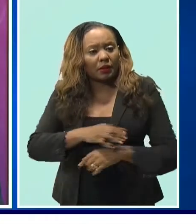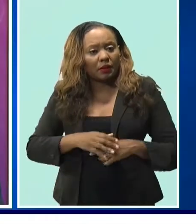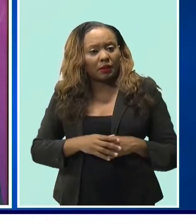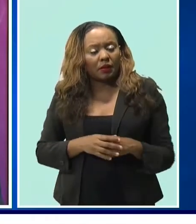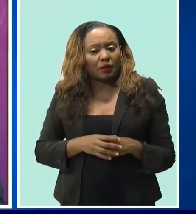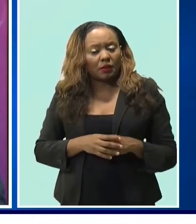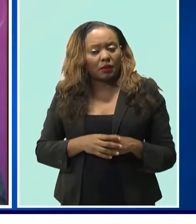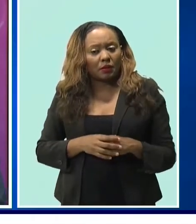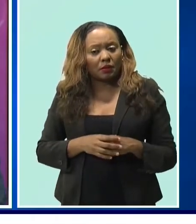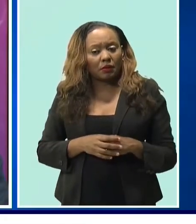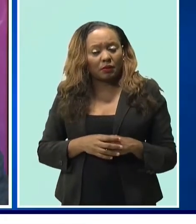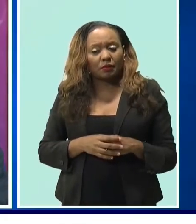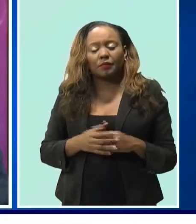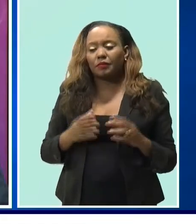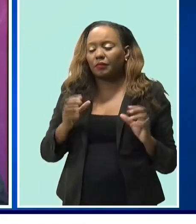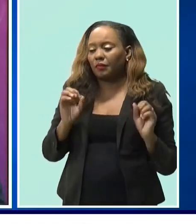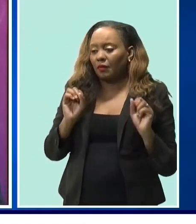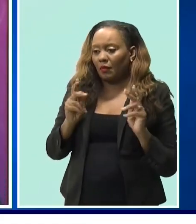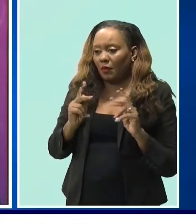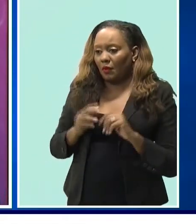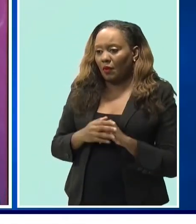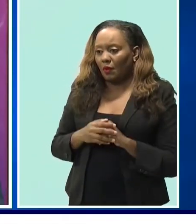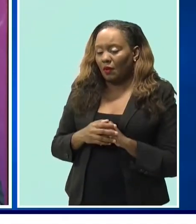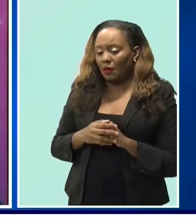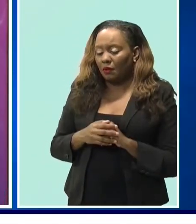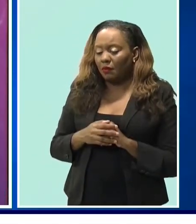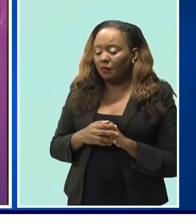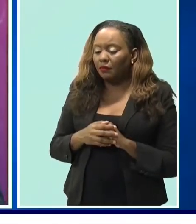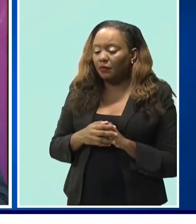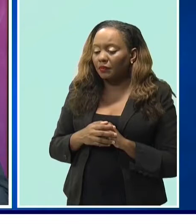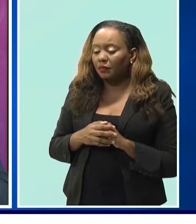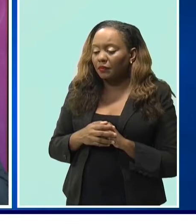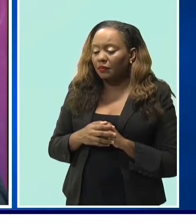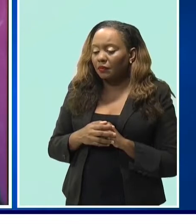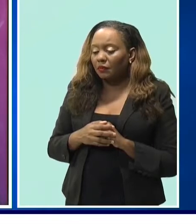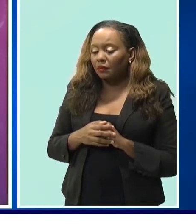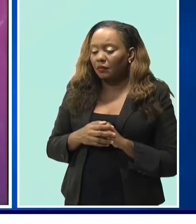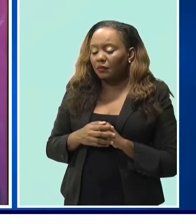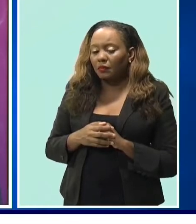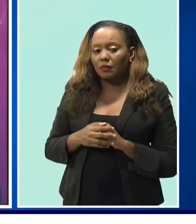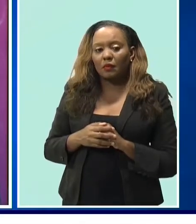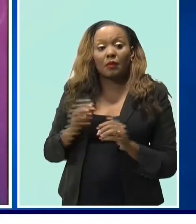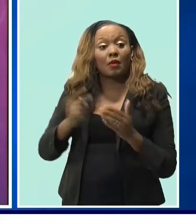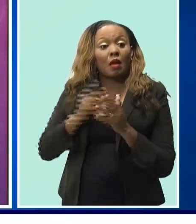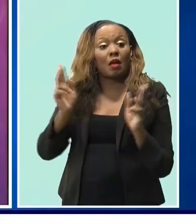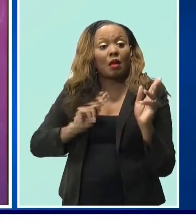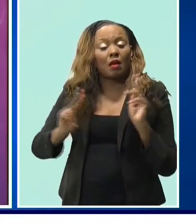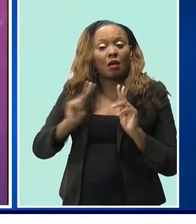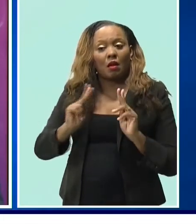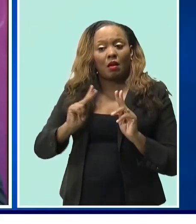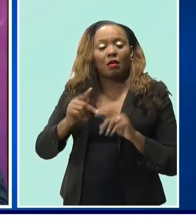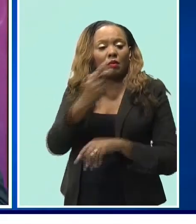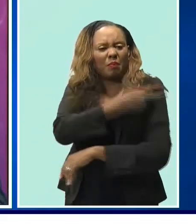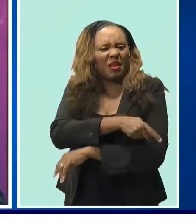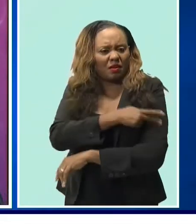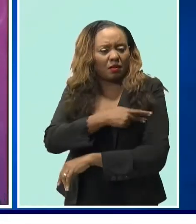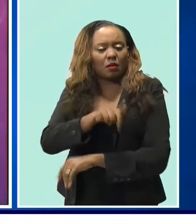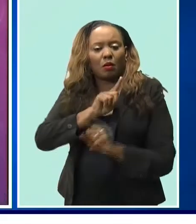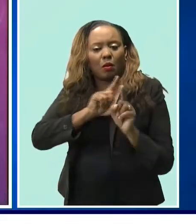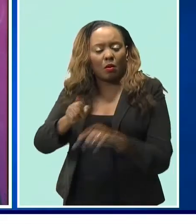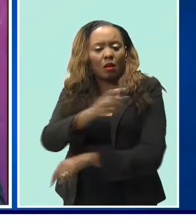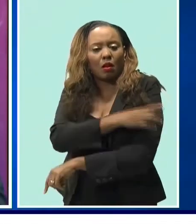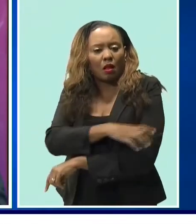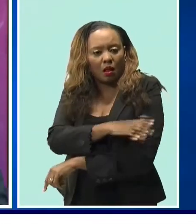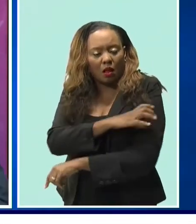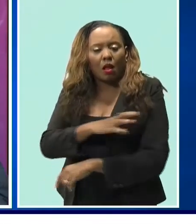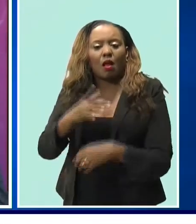it? So at the segment of the polyclinic, some patients will be sent there for early swabbing for identification, and they'll often wait for the